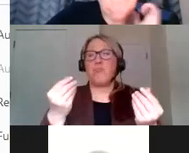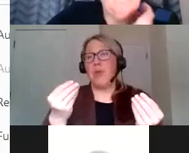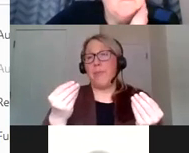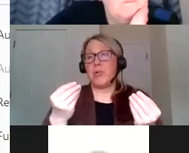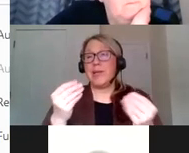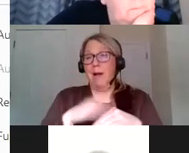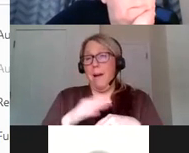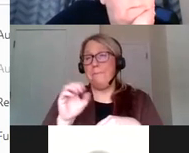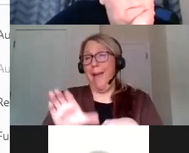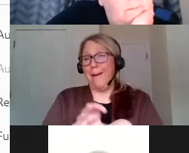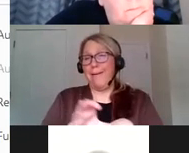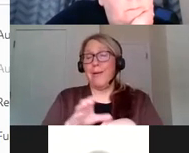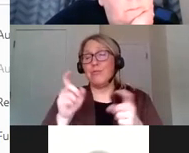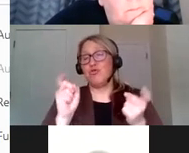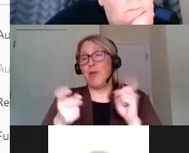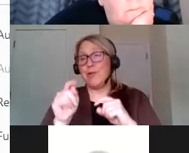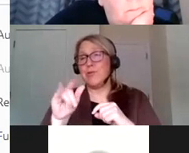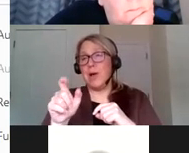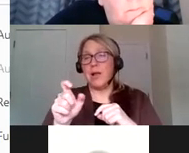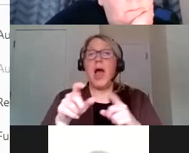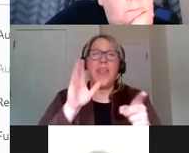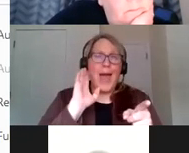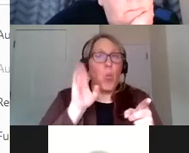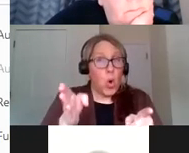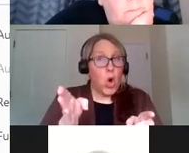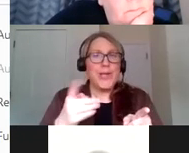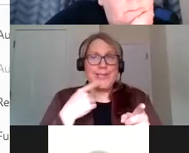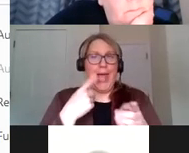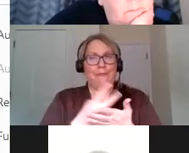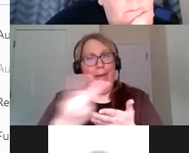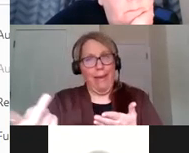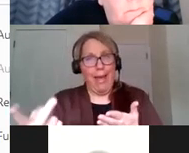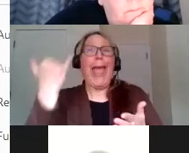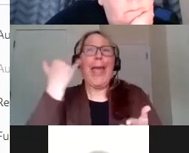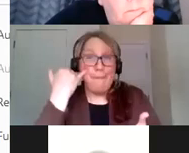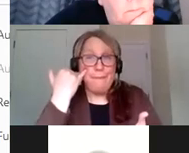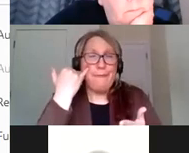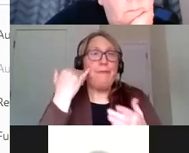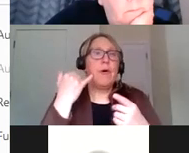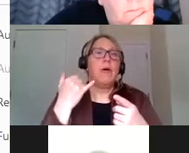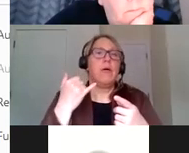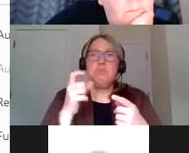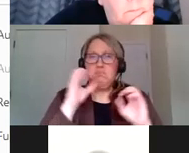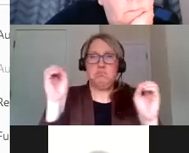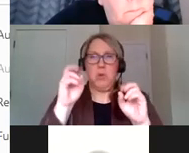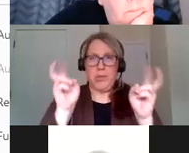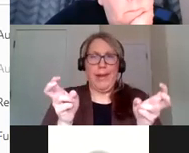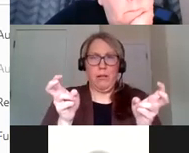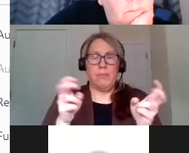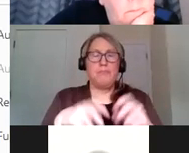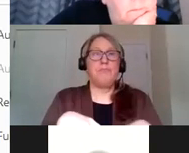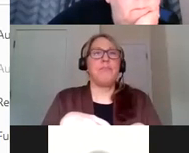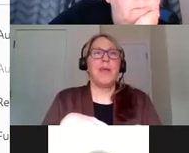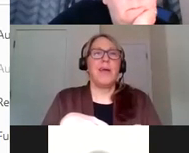changed the title. That would absolutely say failed if, excuse me, if there wasn't a title there. Now, this is one